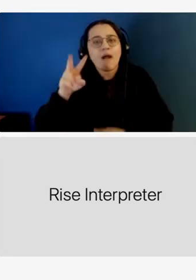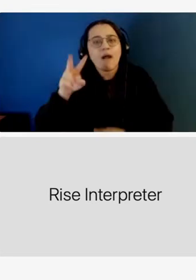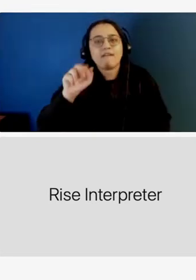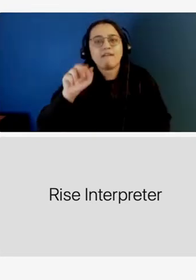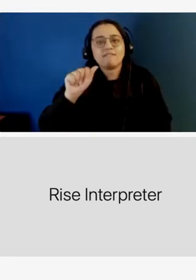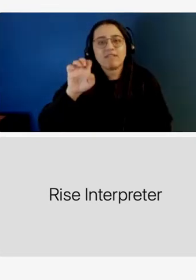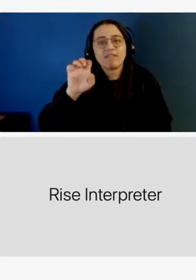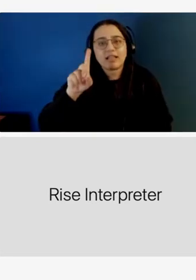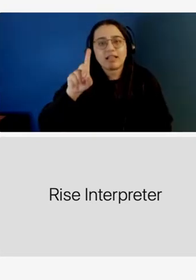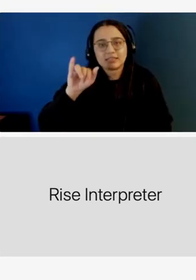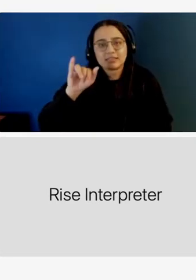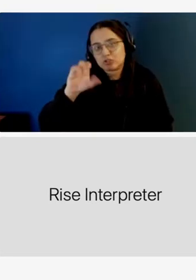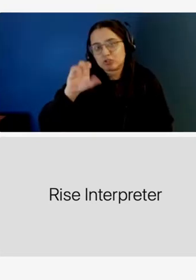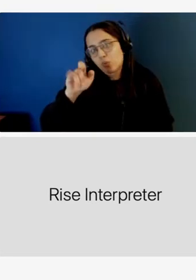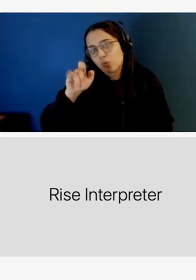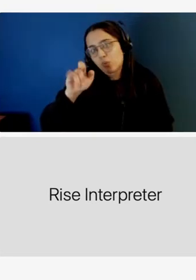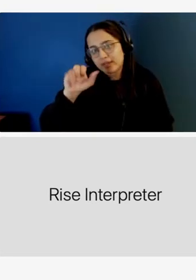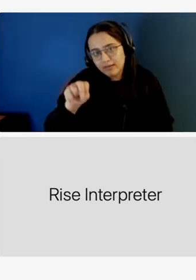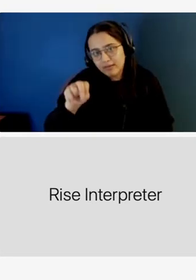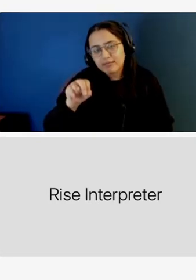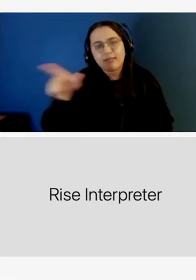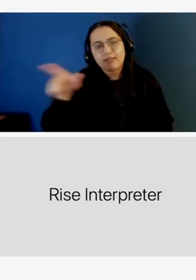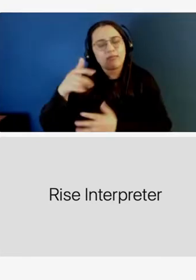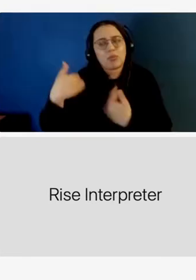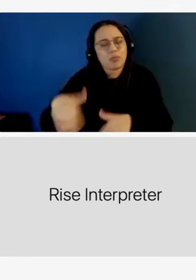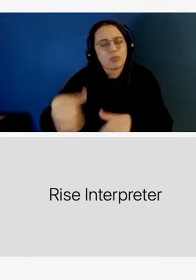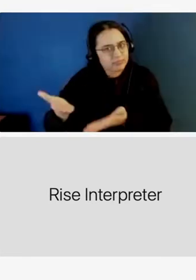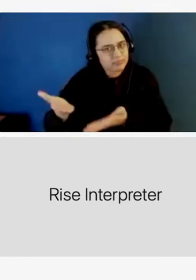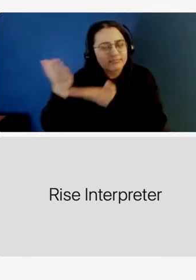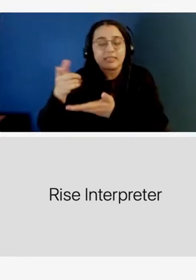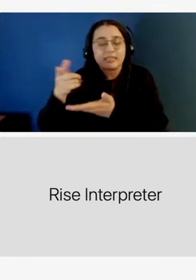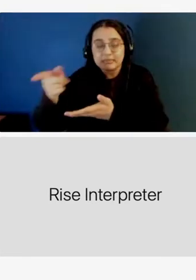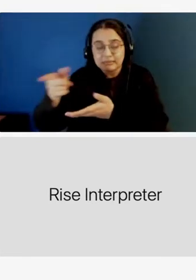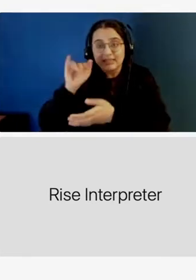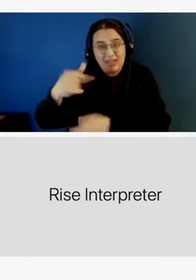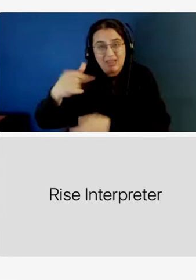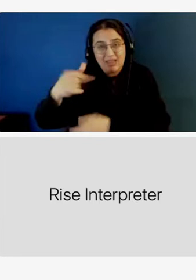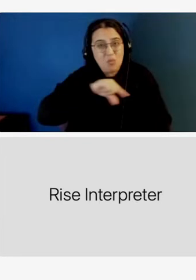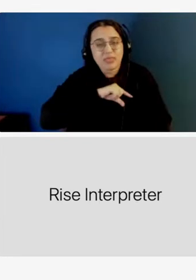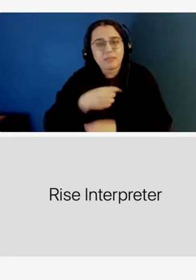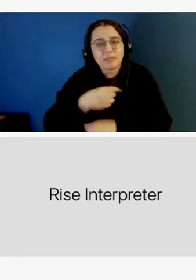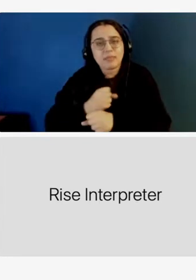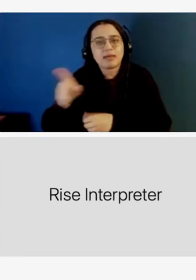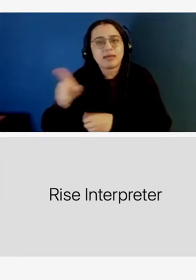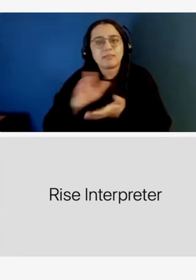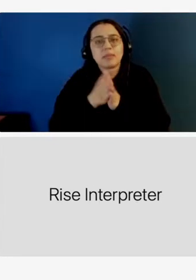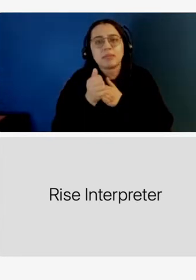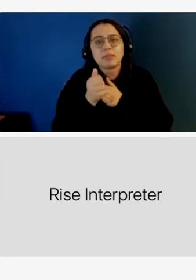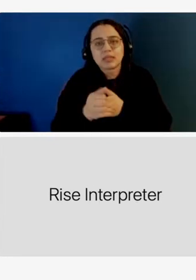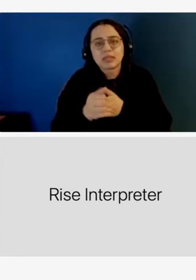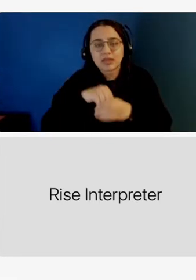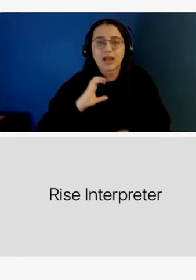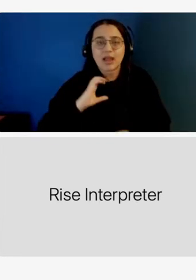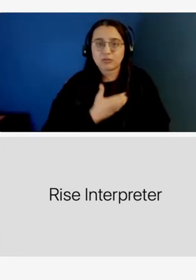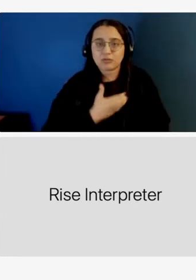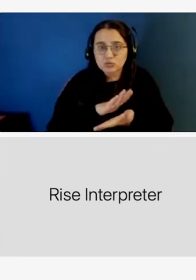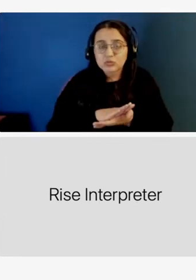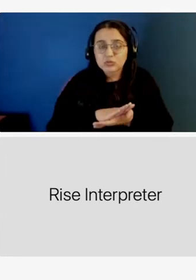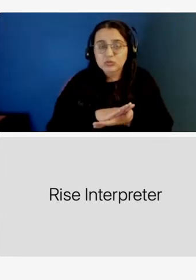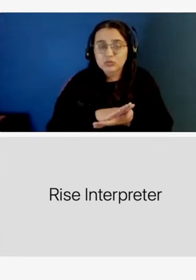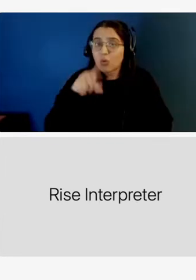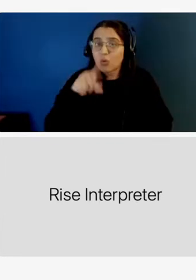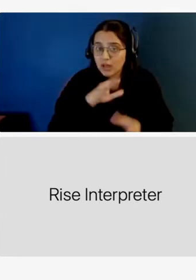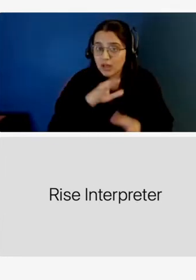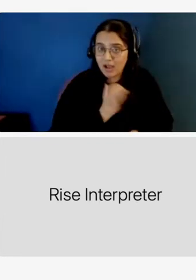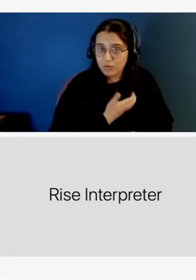Those same qualities that have made him not only a leader at our school, but the district and our county. CJUSD is proud of the person he